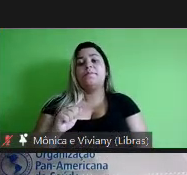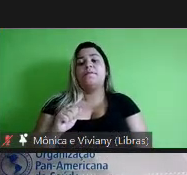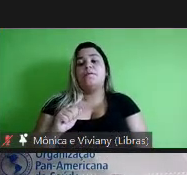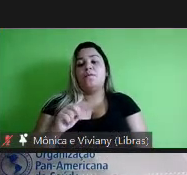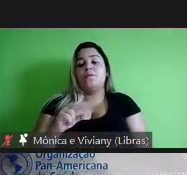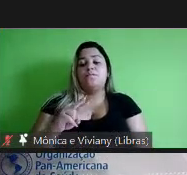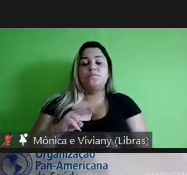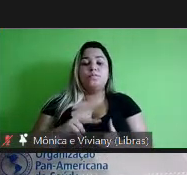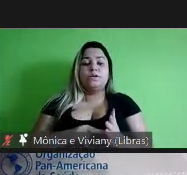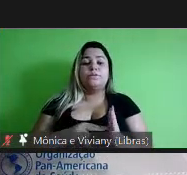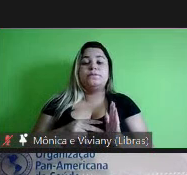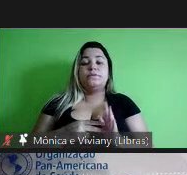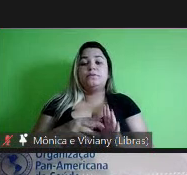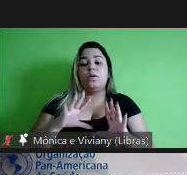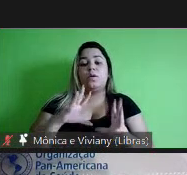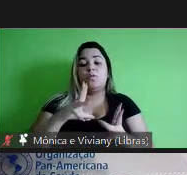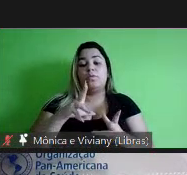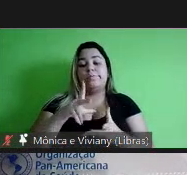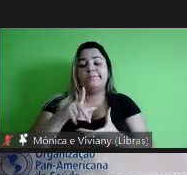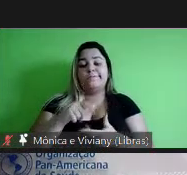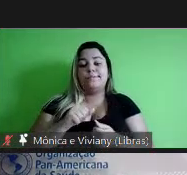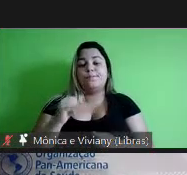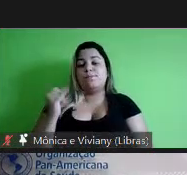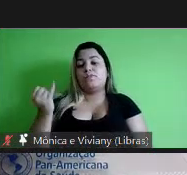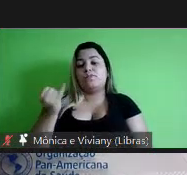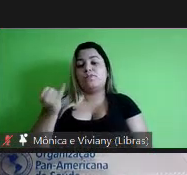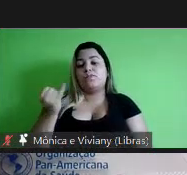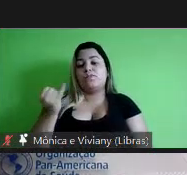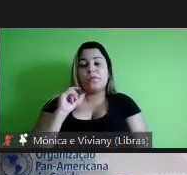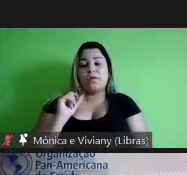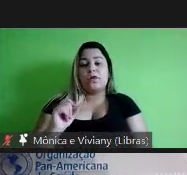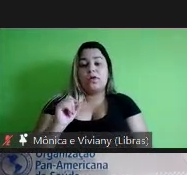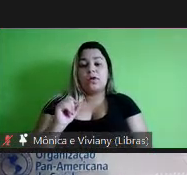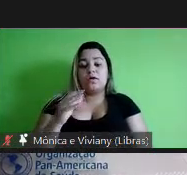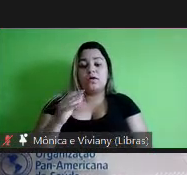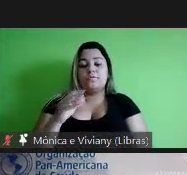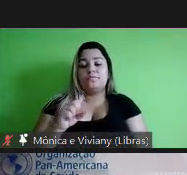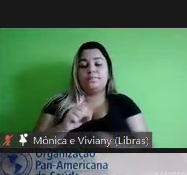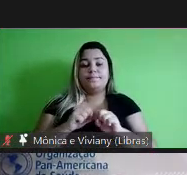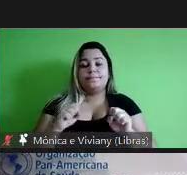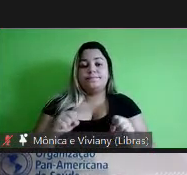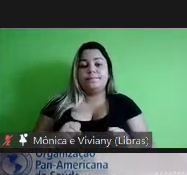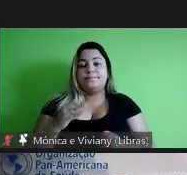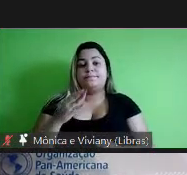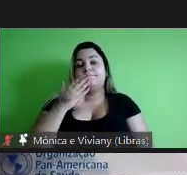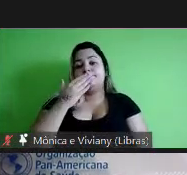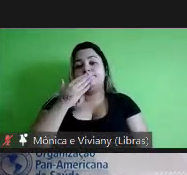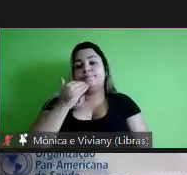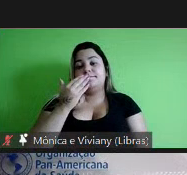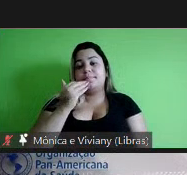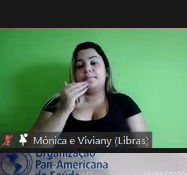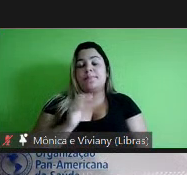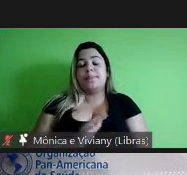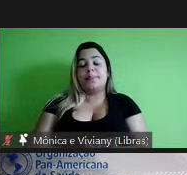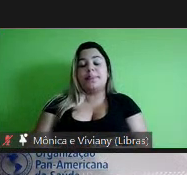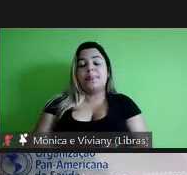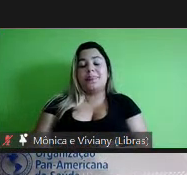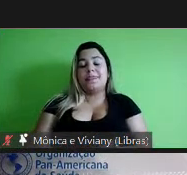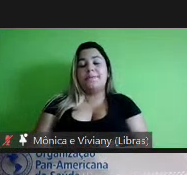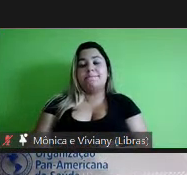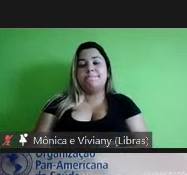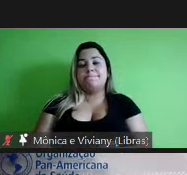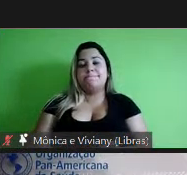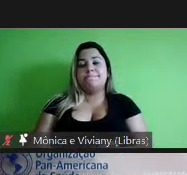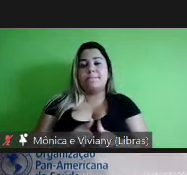epidemics. When we think about the concept of global syndemic, it is fundamental, the issue of food systems in this. And